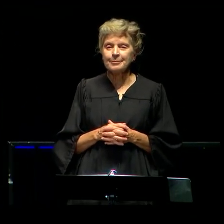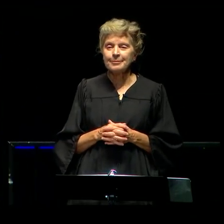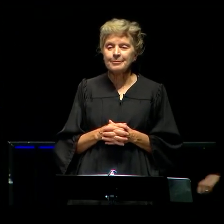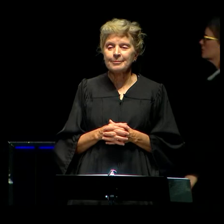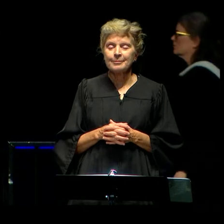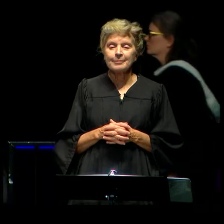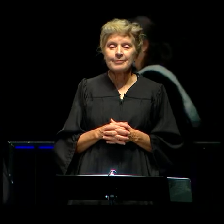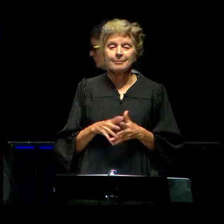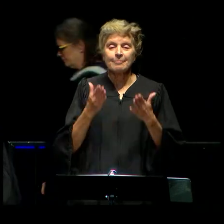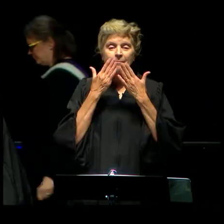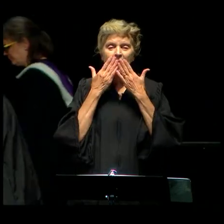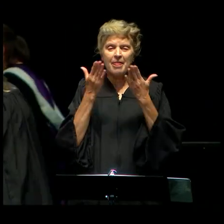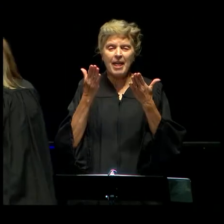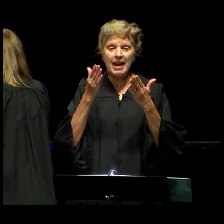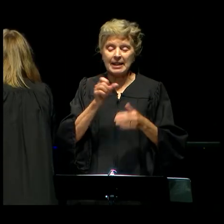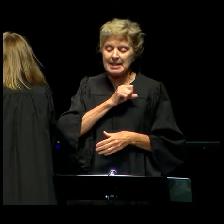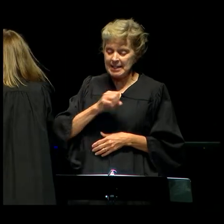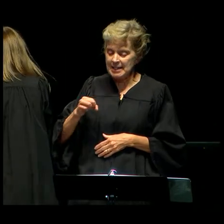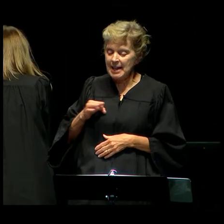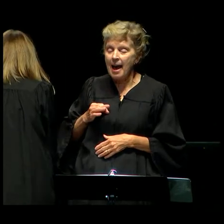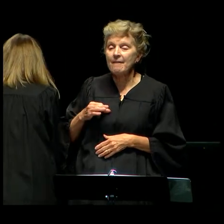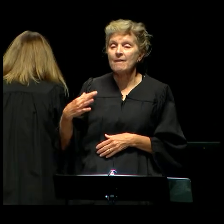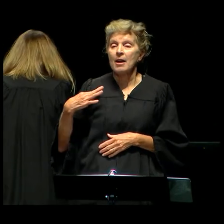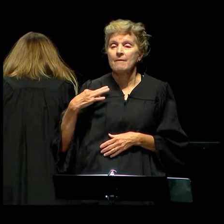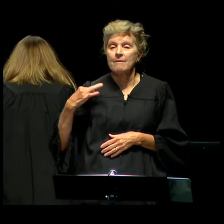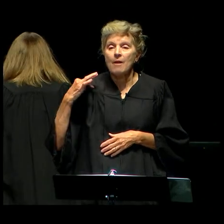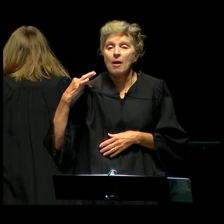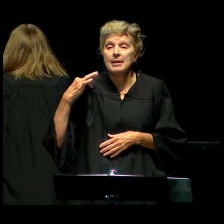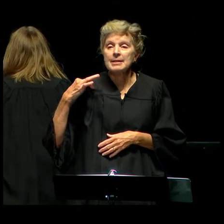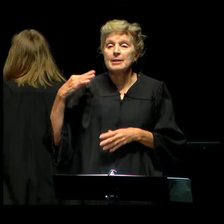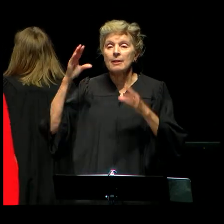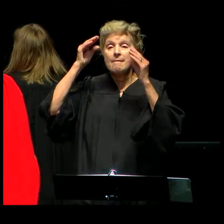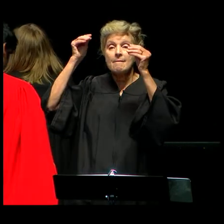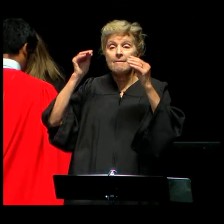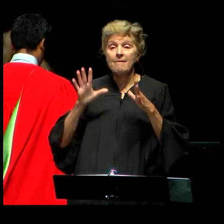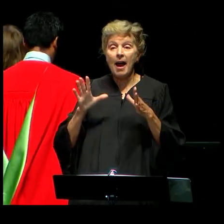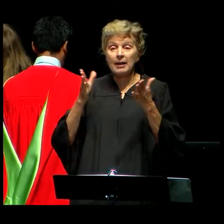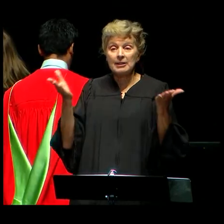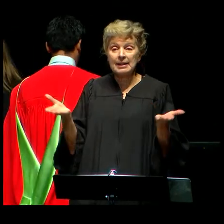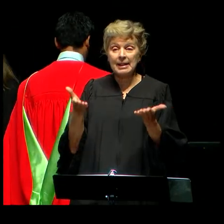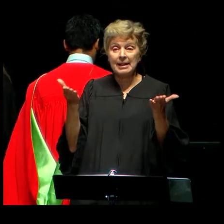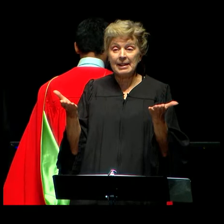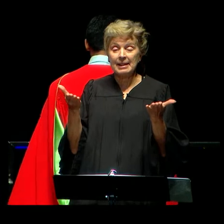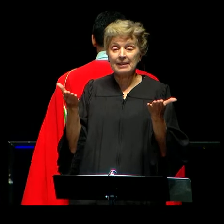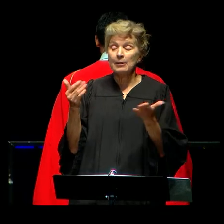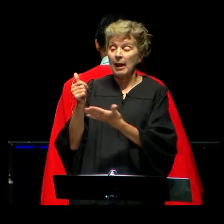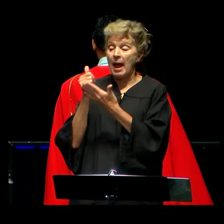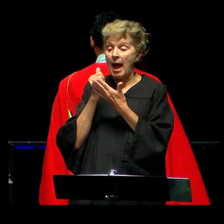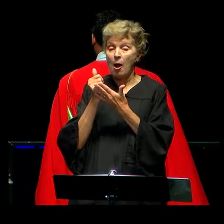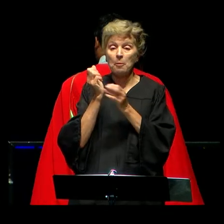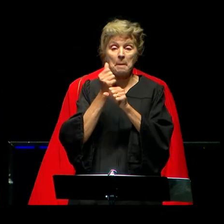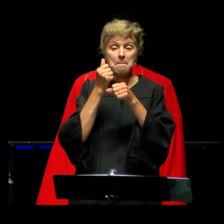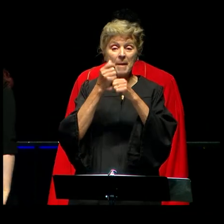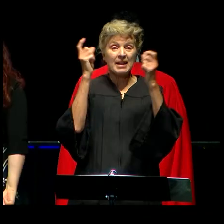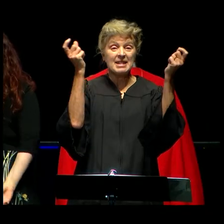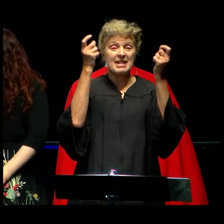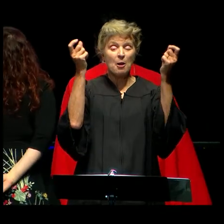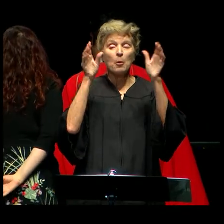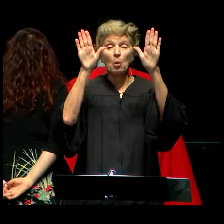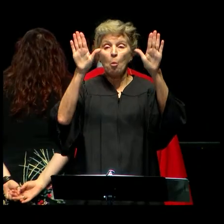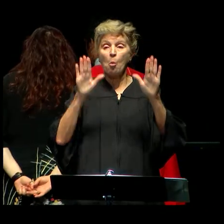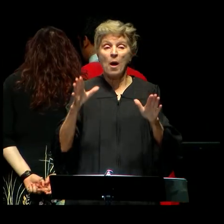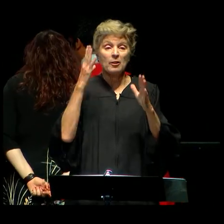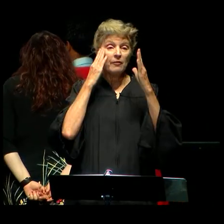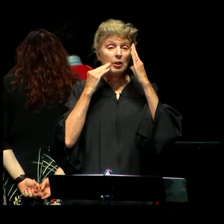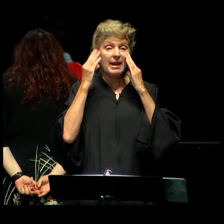I would like to thank all of the staff, volunteers, and faculty here today who have helped make the ceremony a wonderful experience